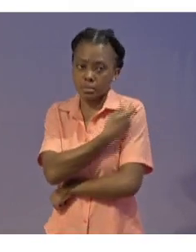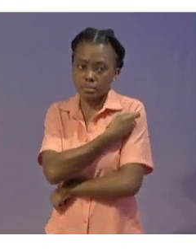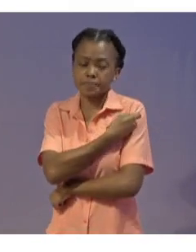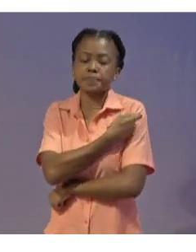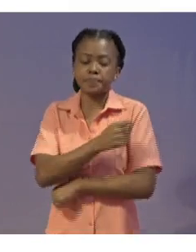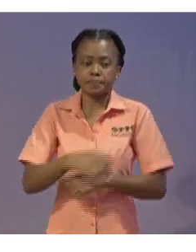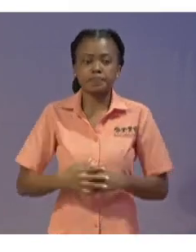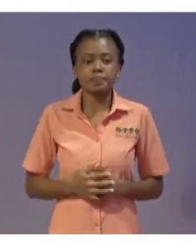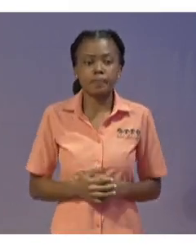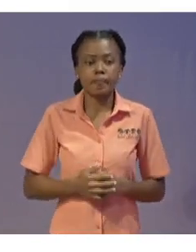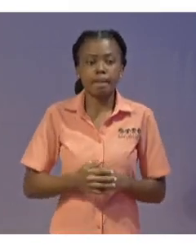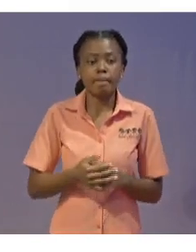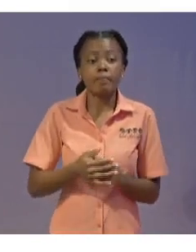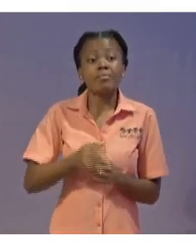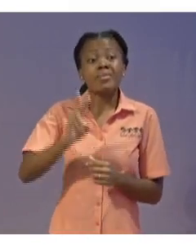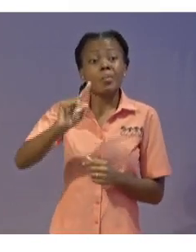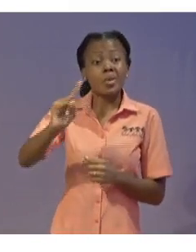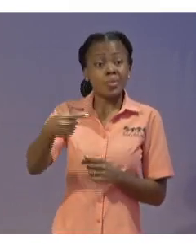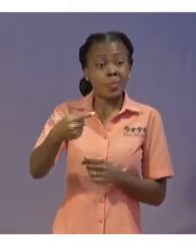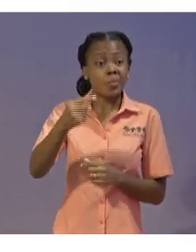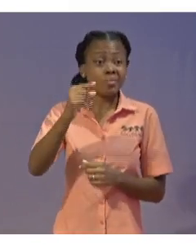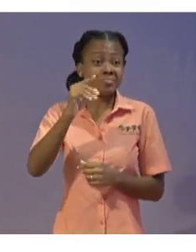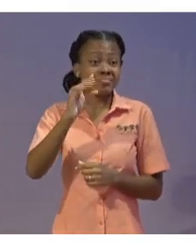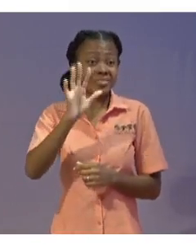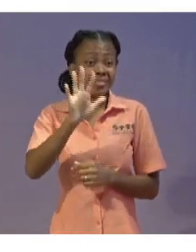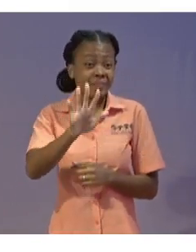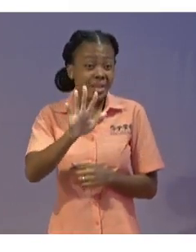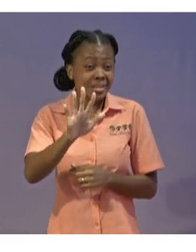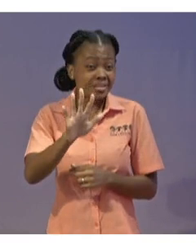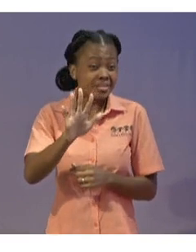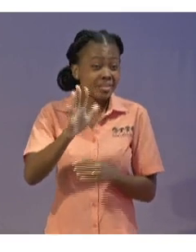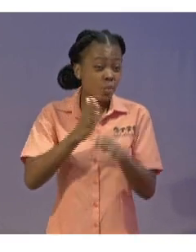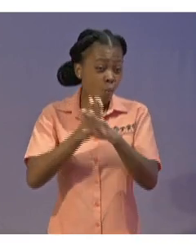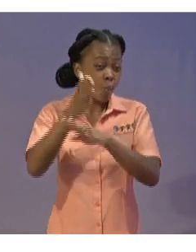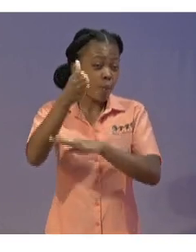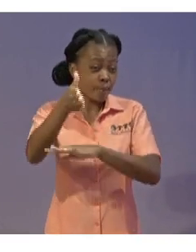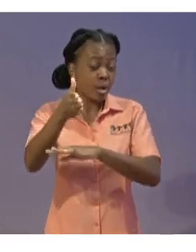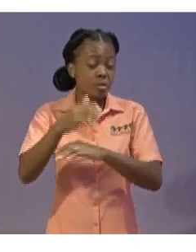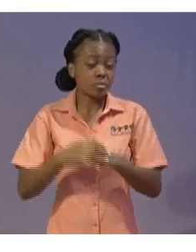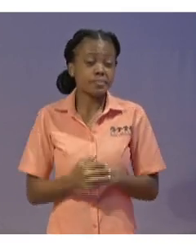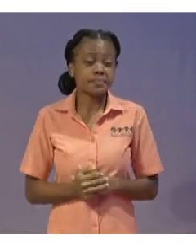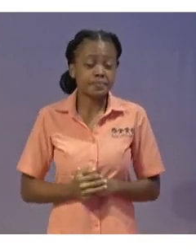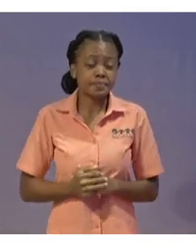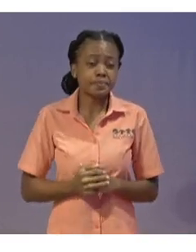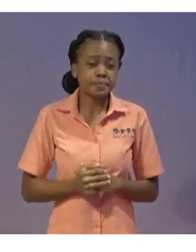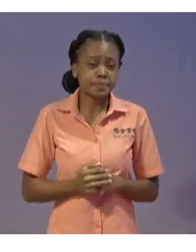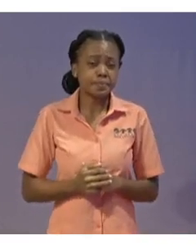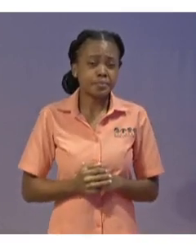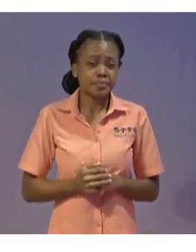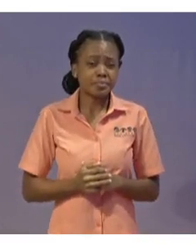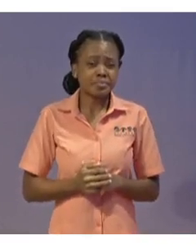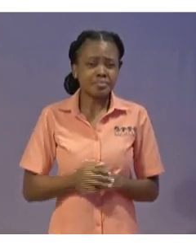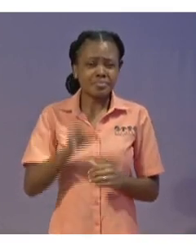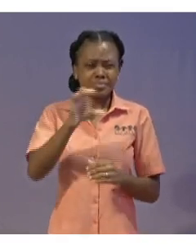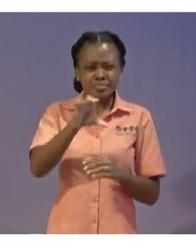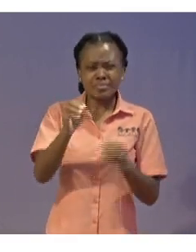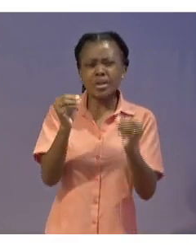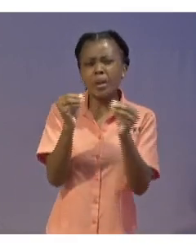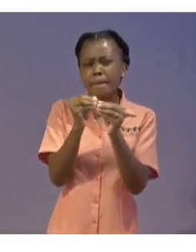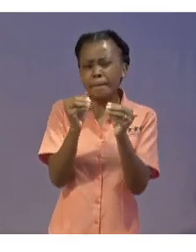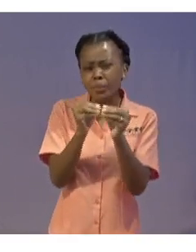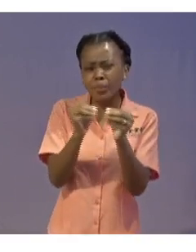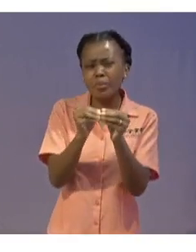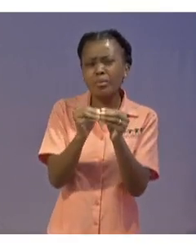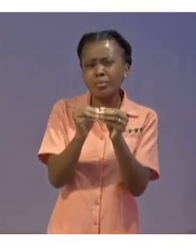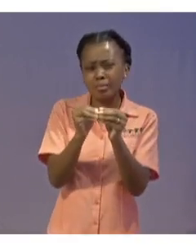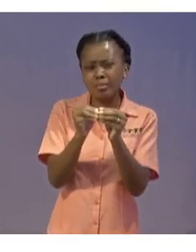390, and then 171 who are fully vaccinated out of that particular group. Just to break down a little further, the hospital patients,